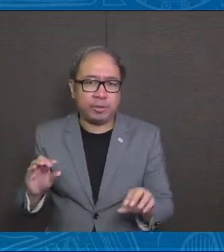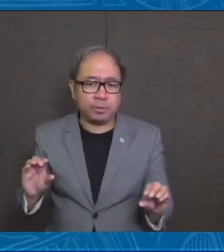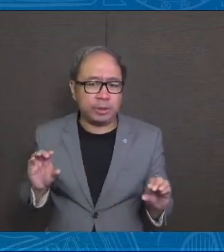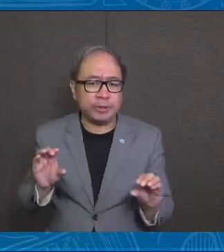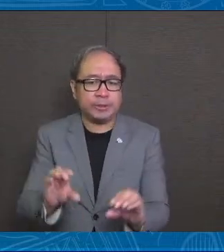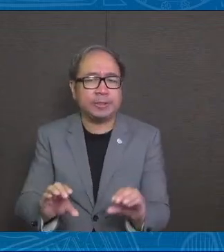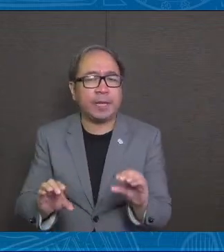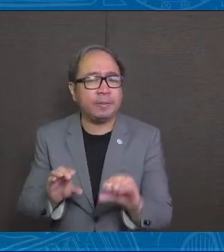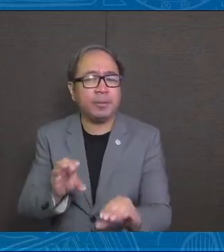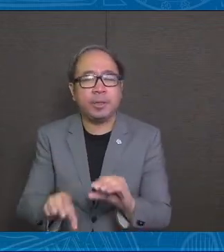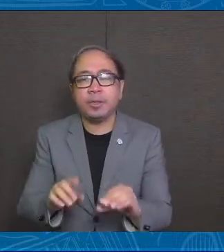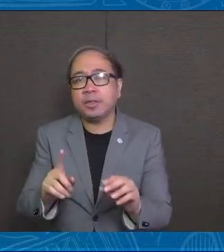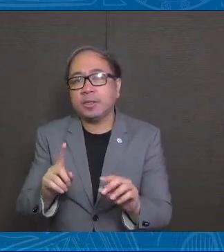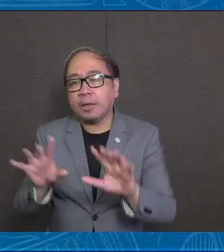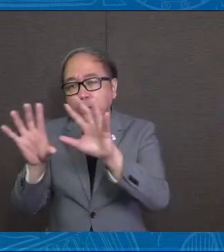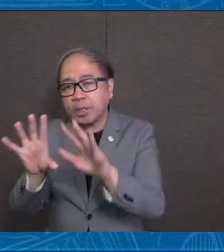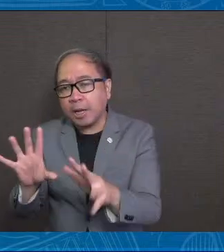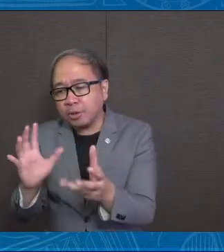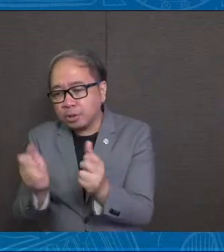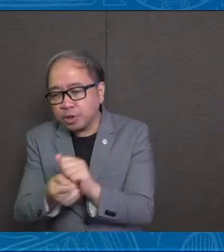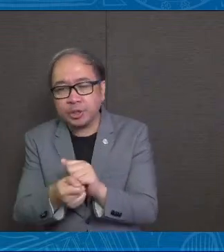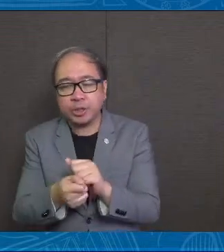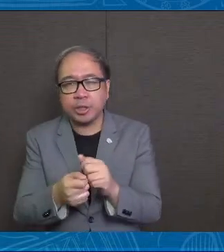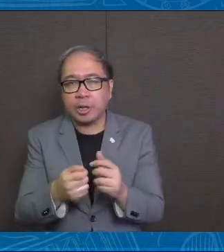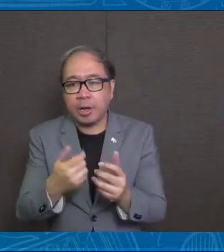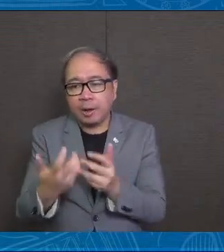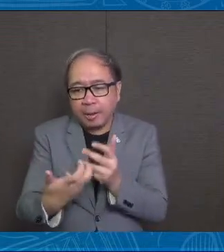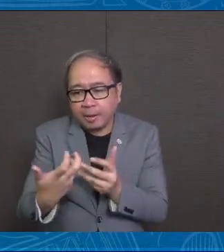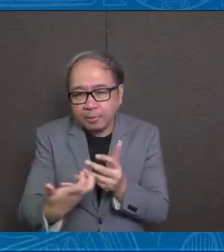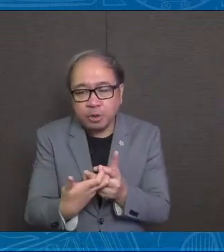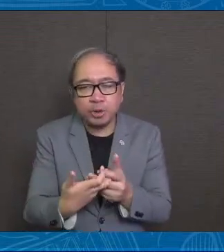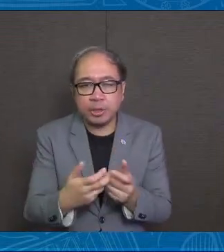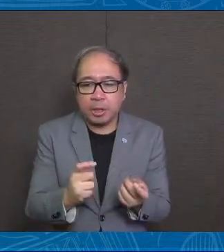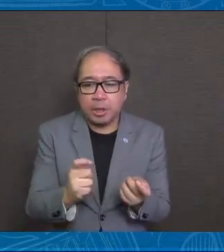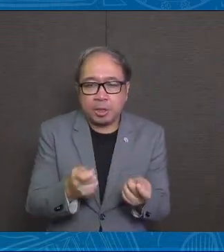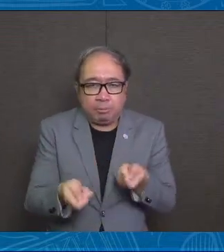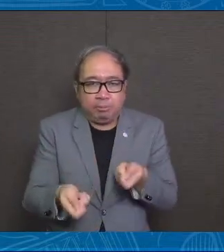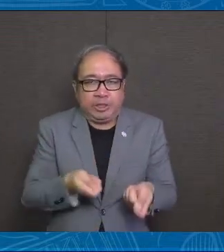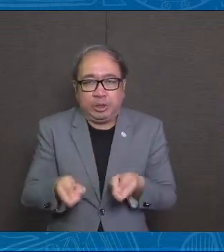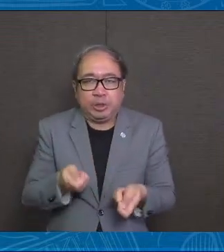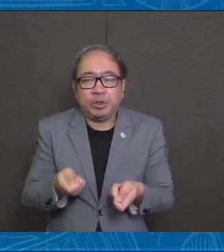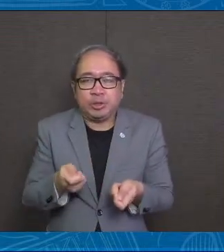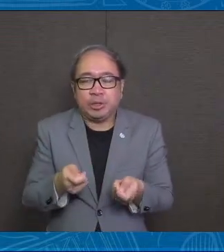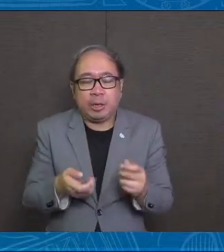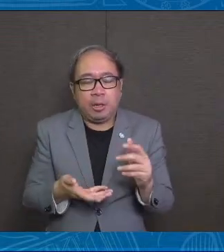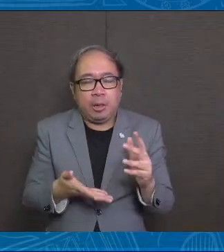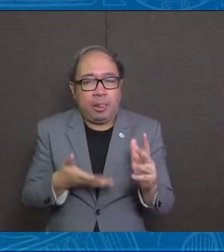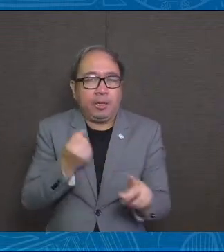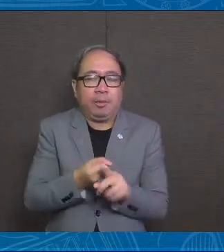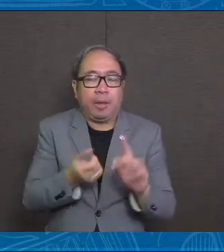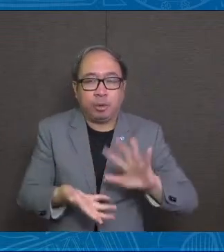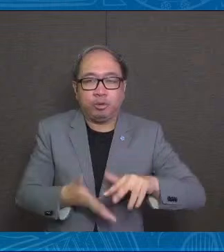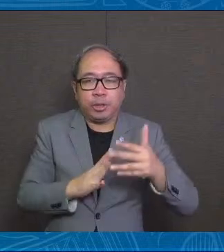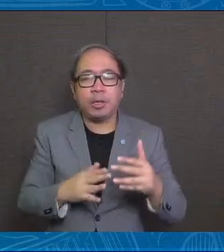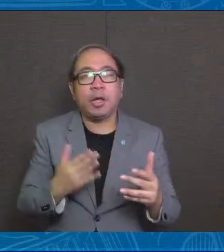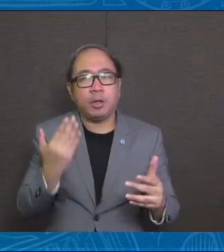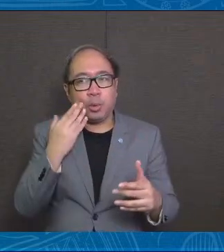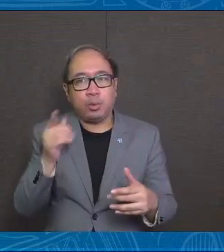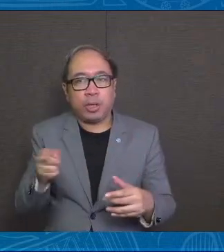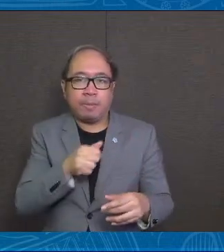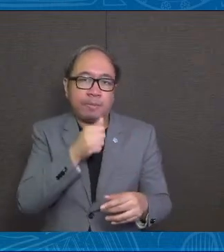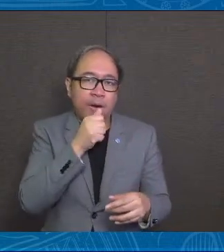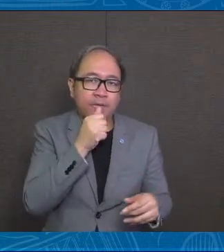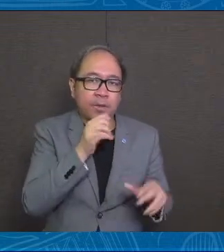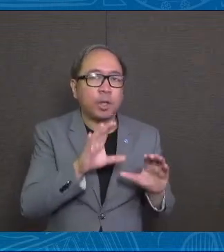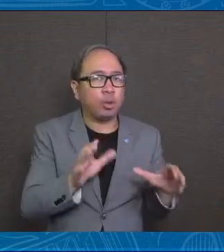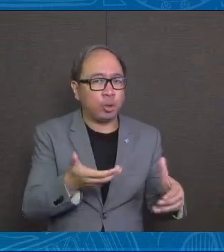adaptation, mitigation projects. I think I agree with my colleagues here that private sector will play a very